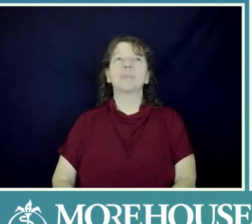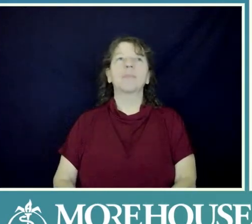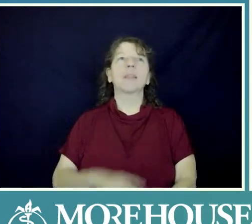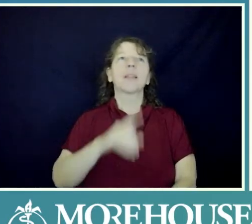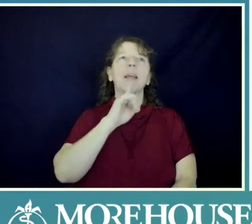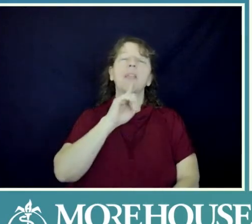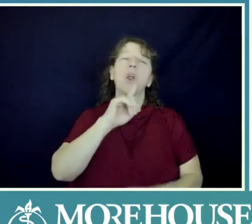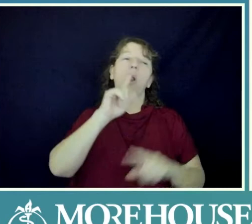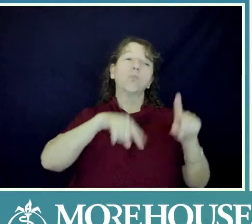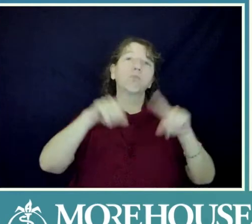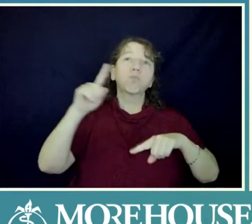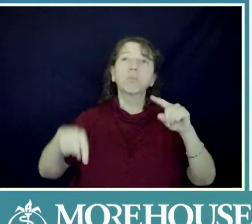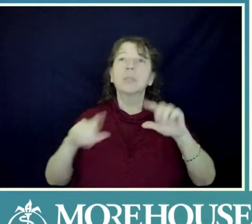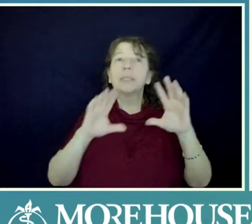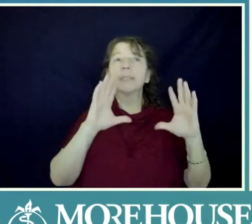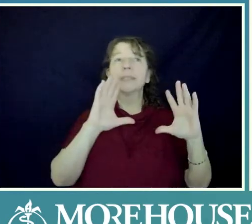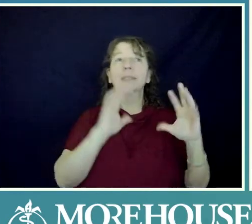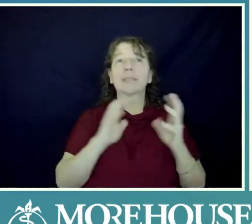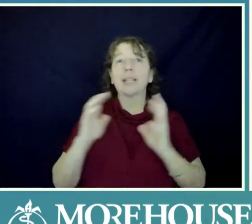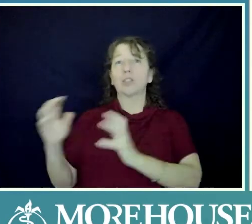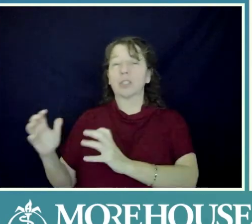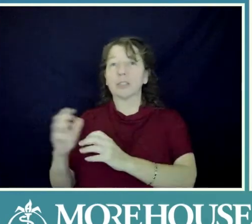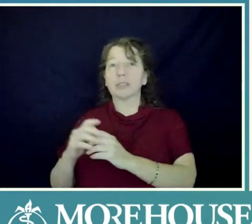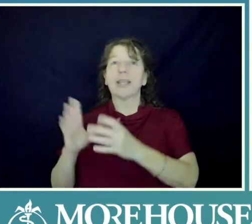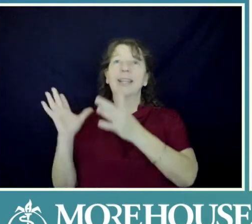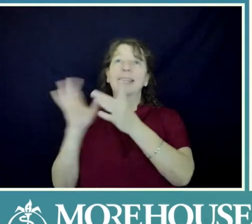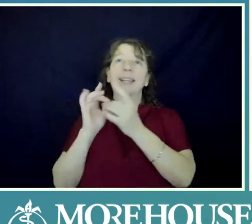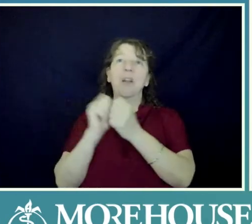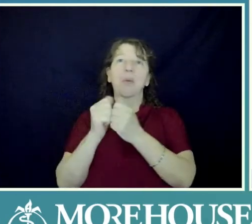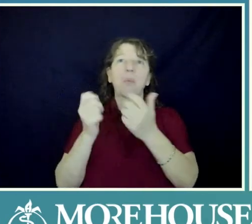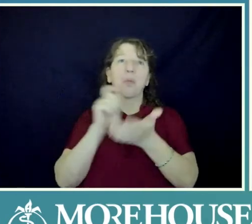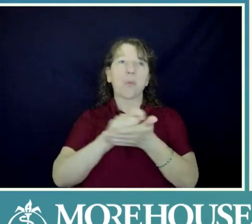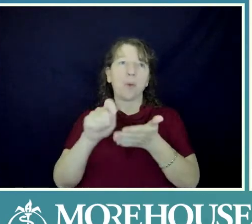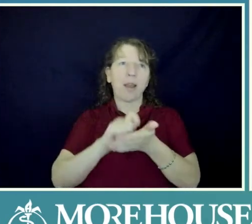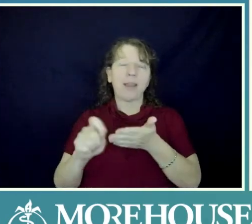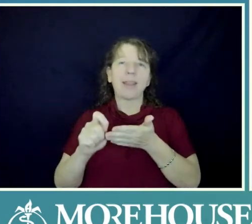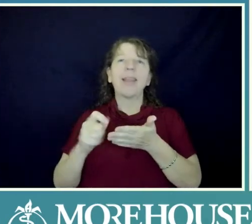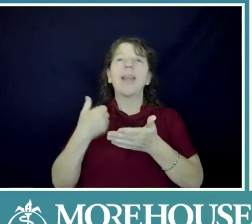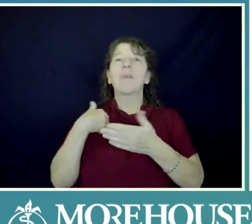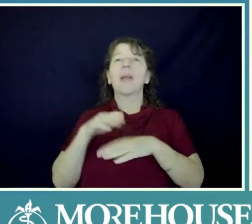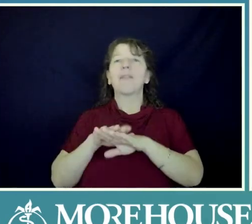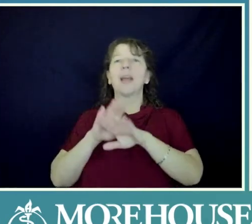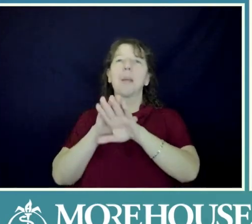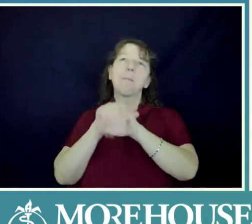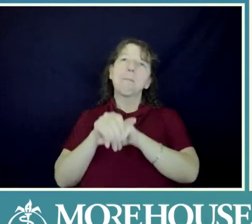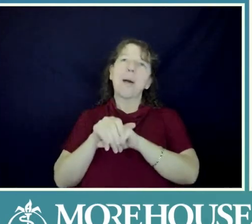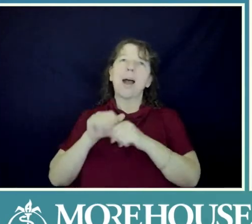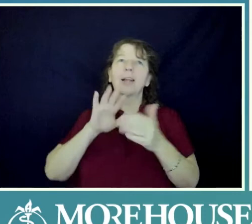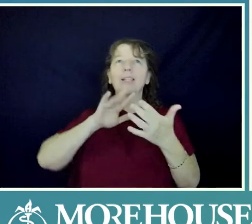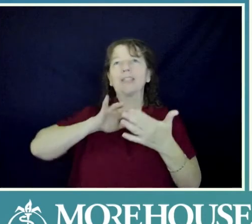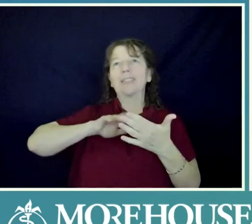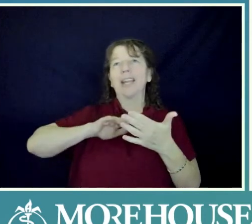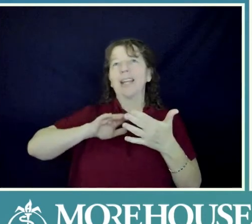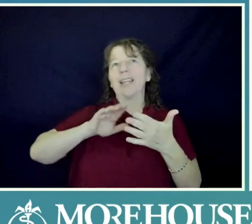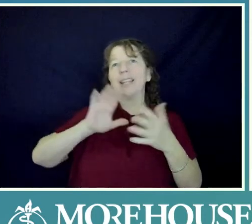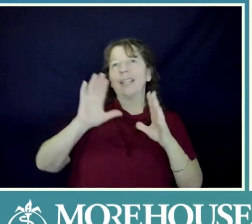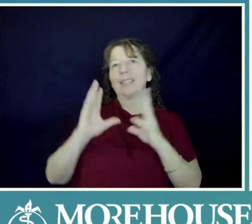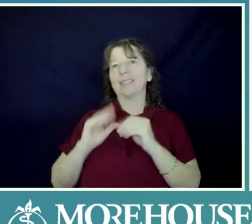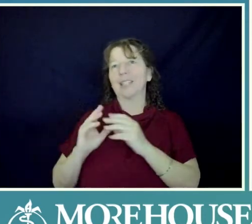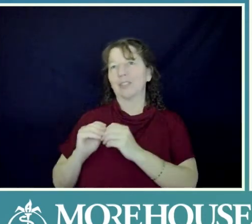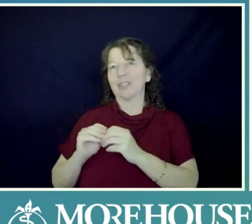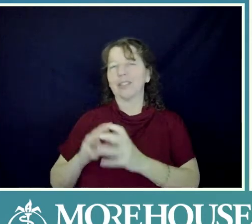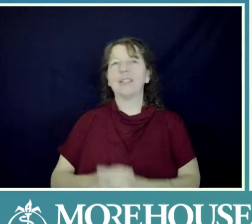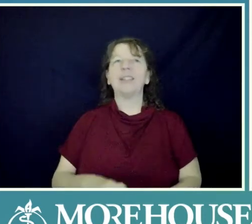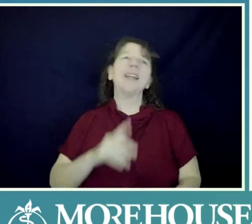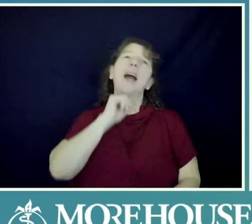sessions, and it culminates with a mock study section. And I'm not going to go through all of these course topics, but